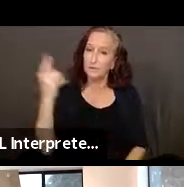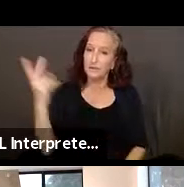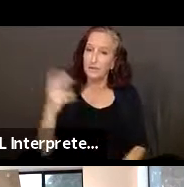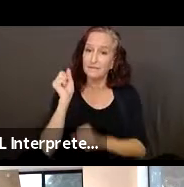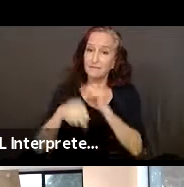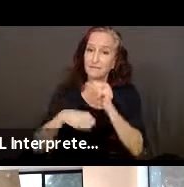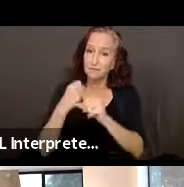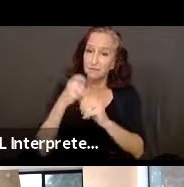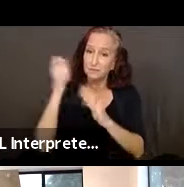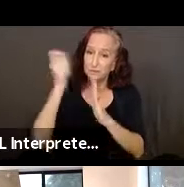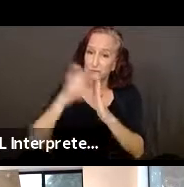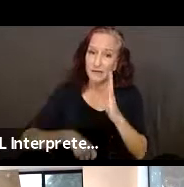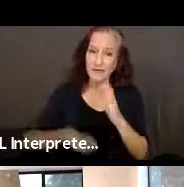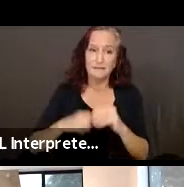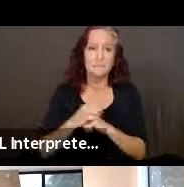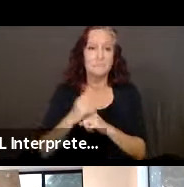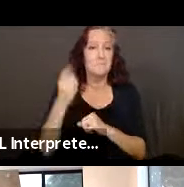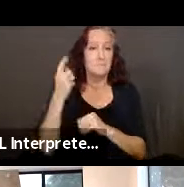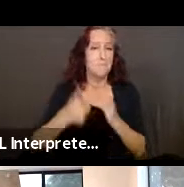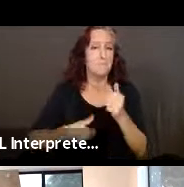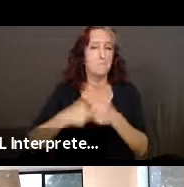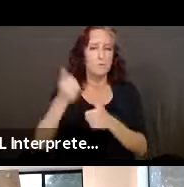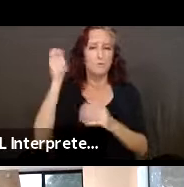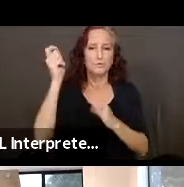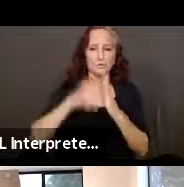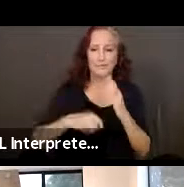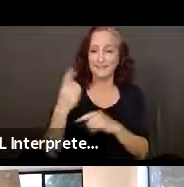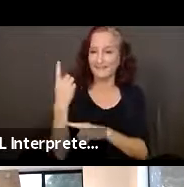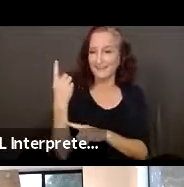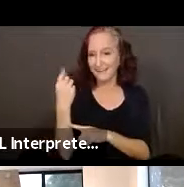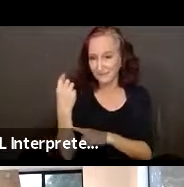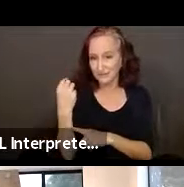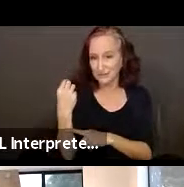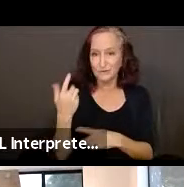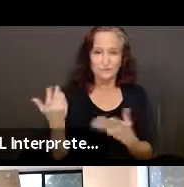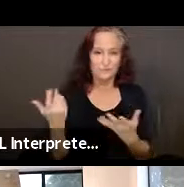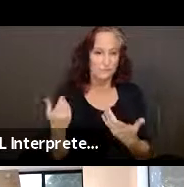Most of the book was written last year during the